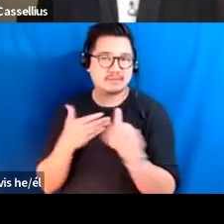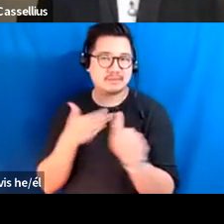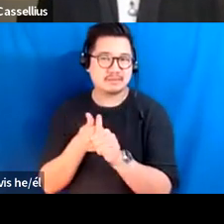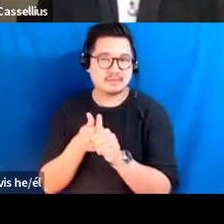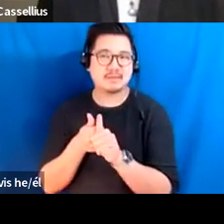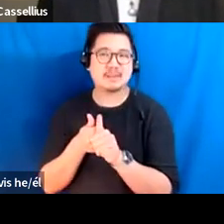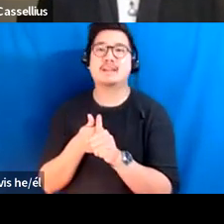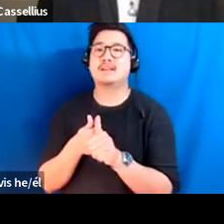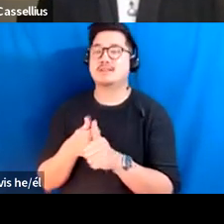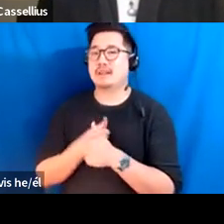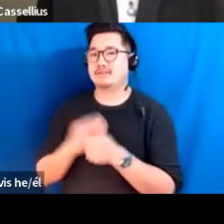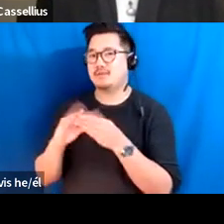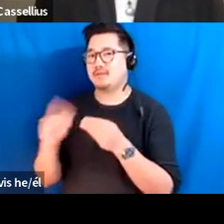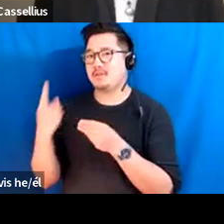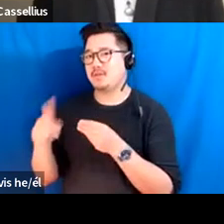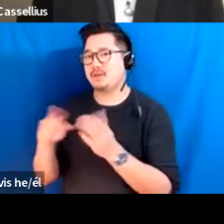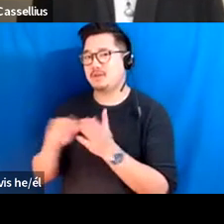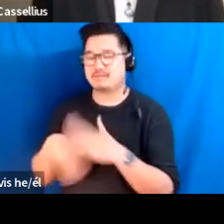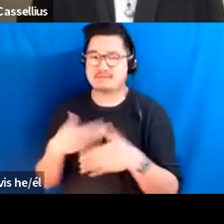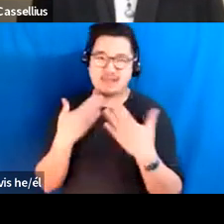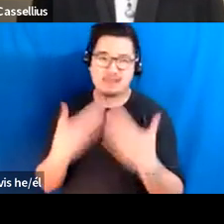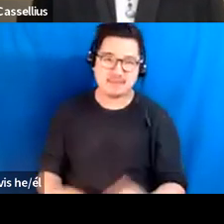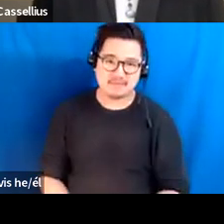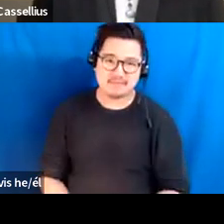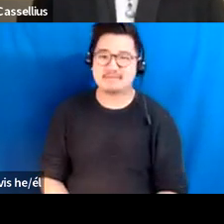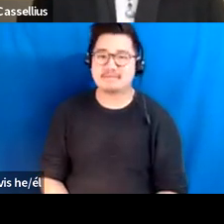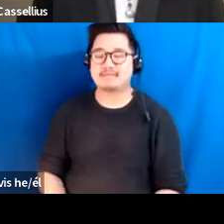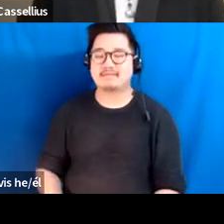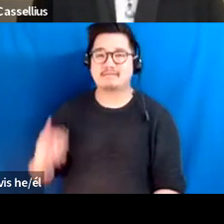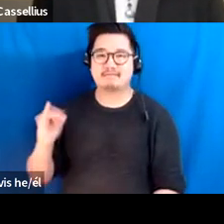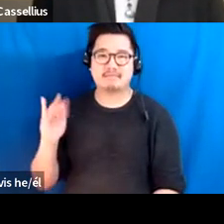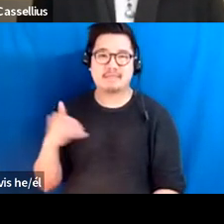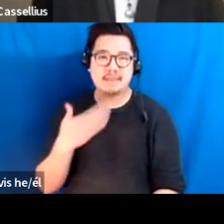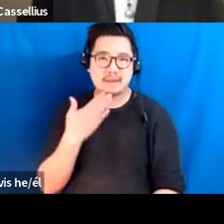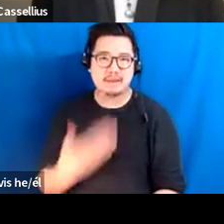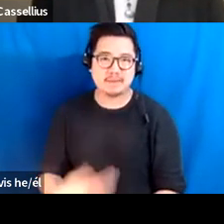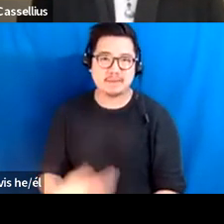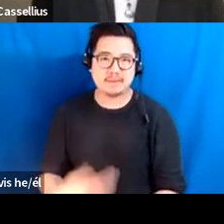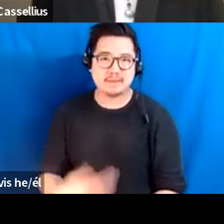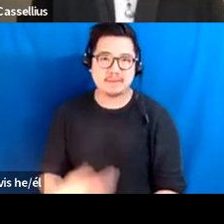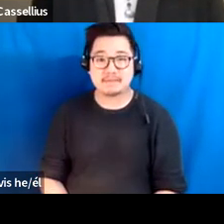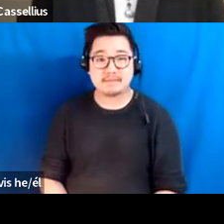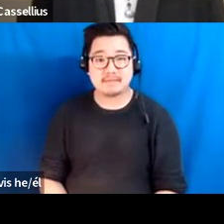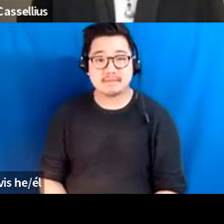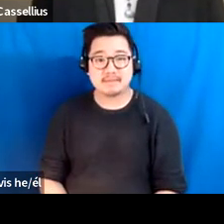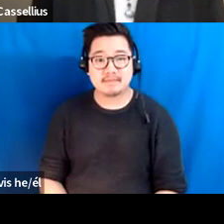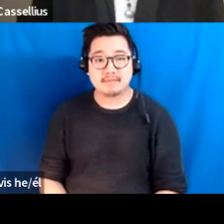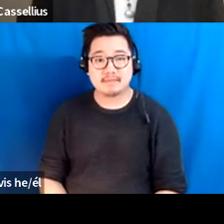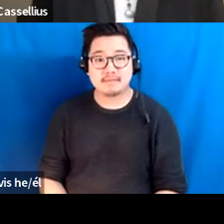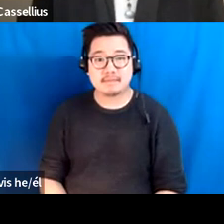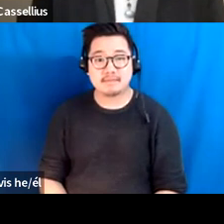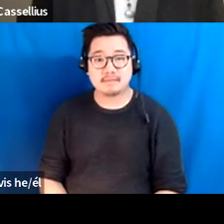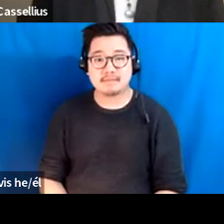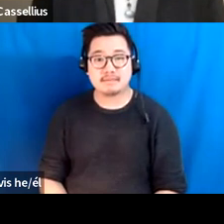students thank you thank you okay so